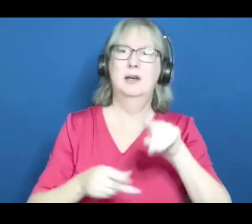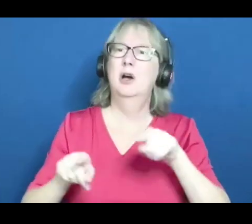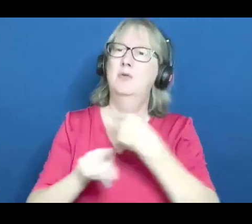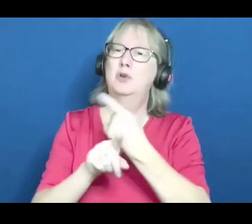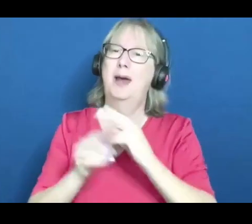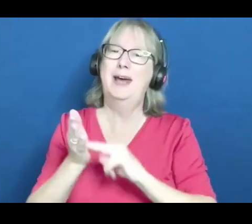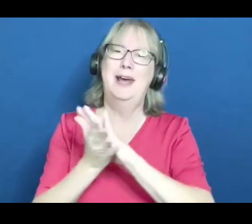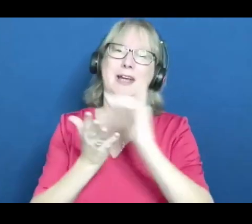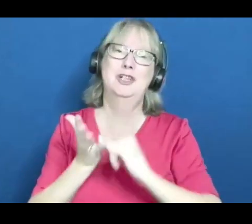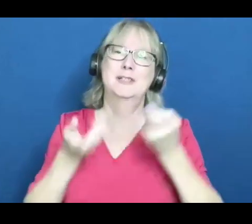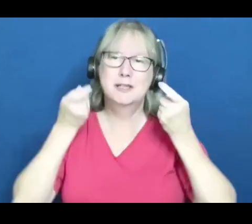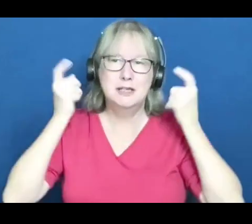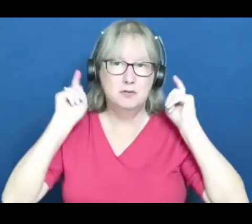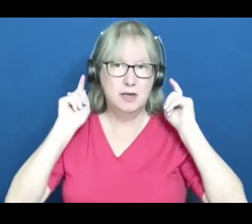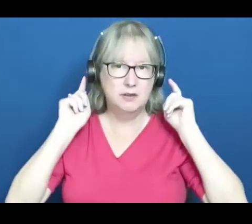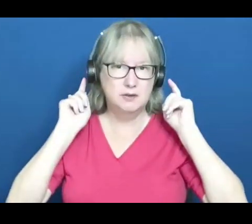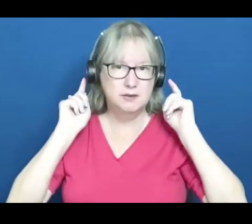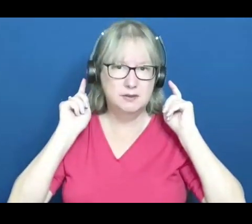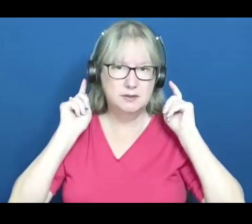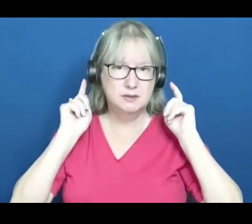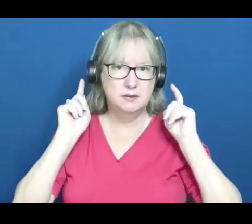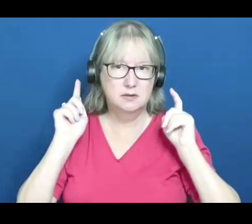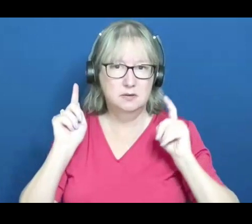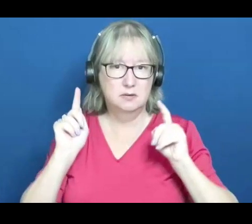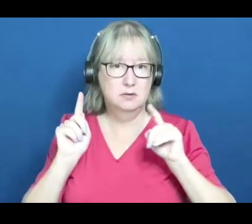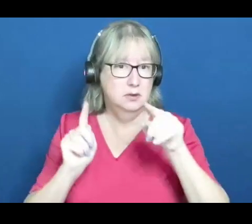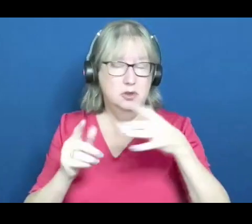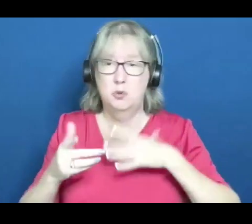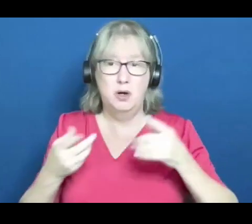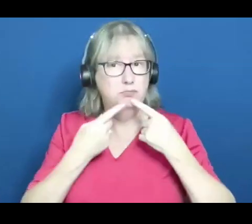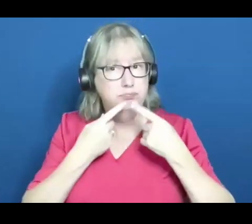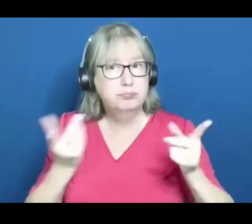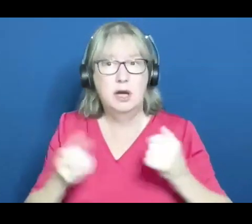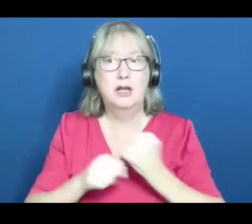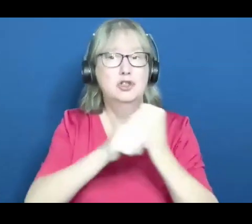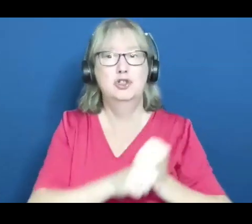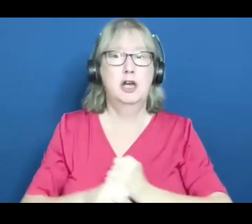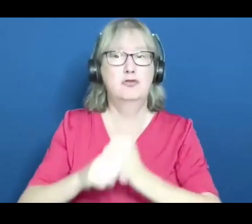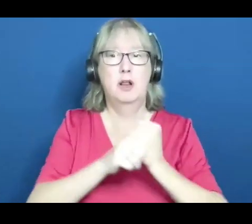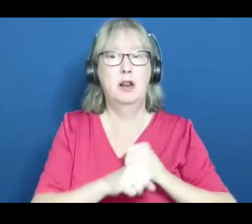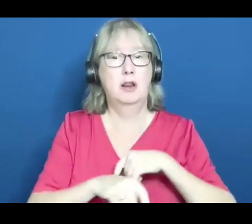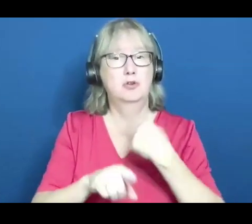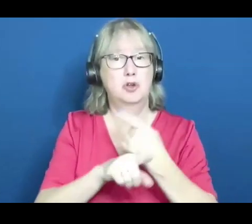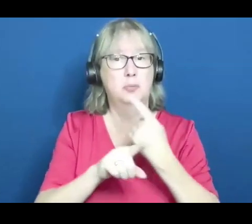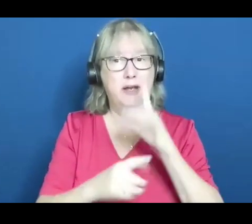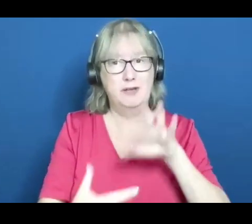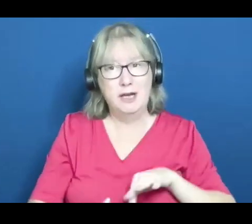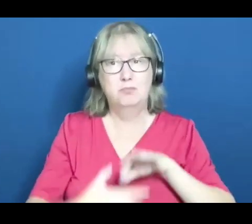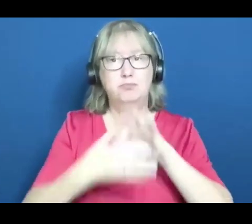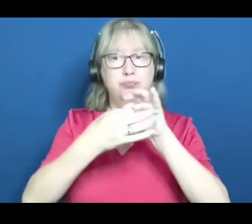hearing aids, but whether you want to make any sort of general comments on compatibility and